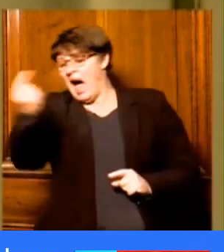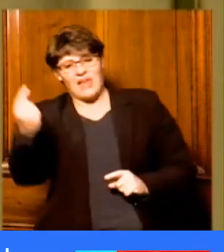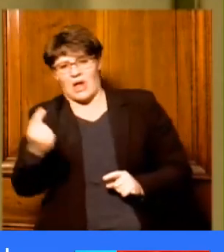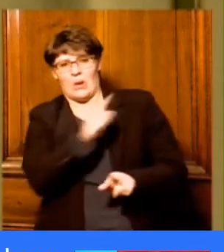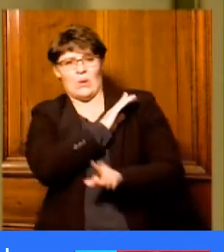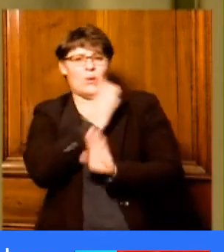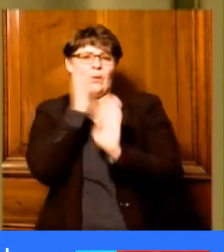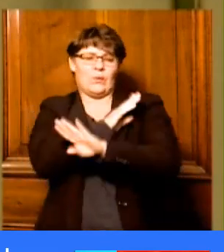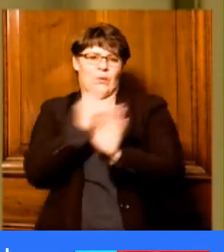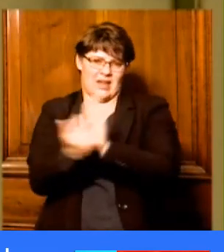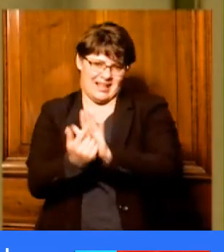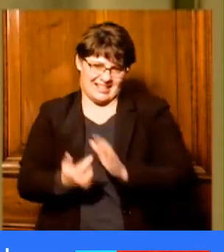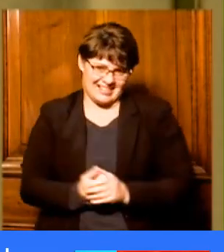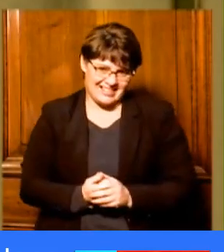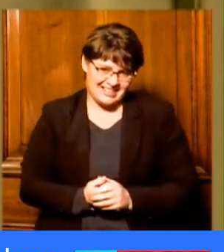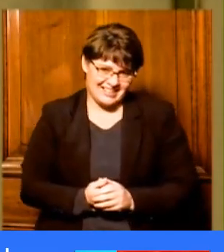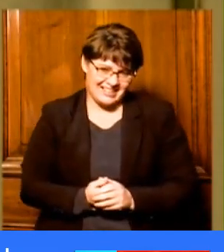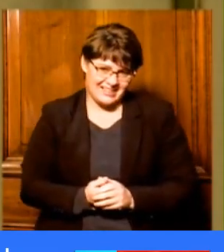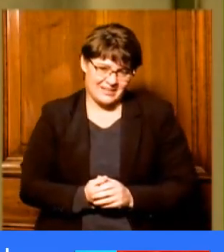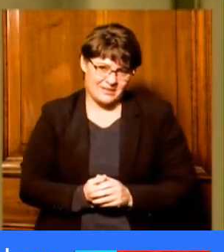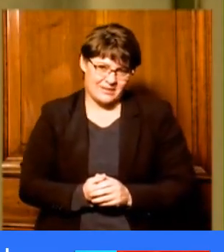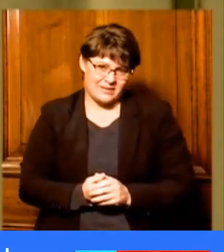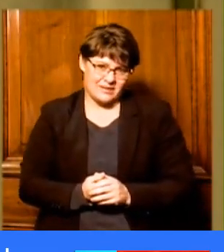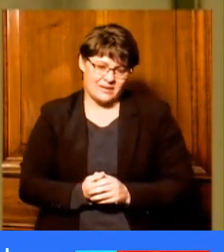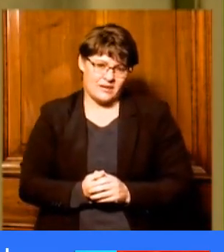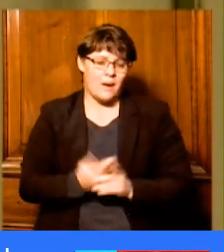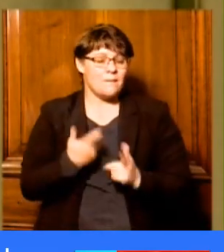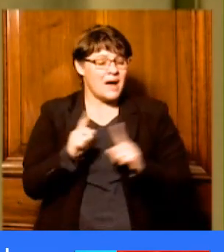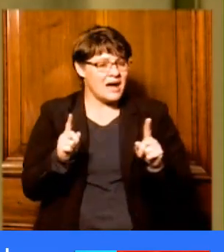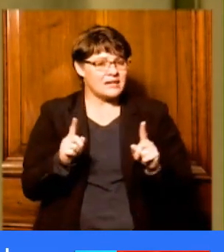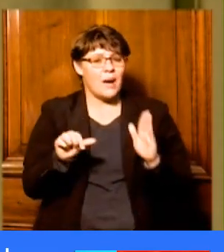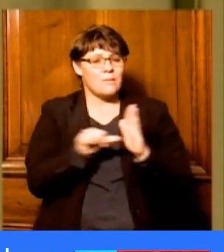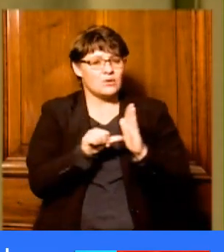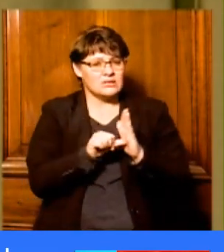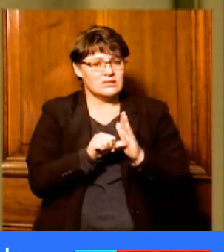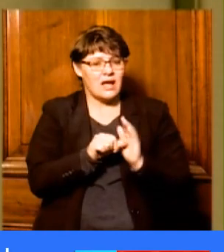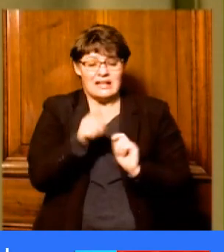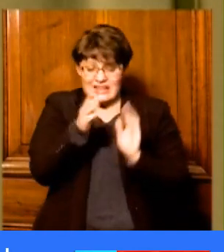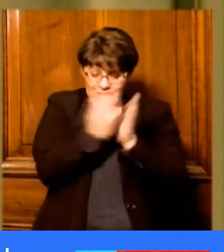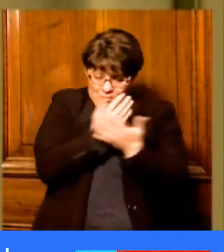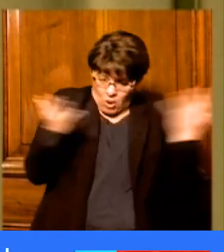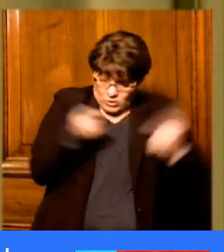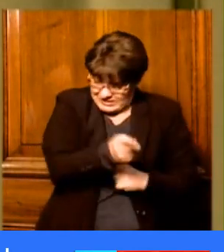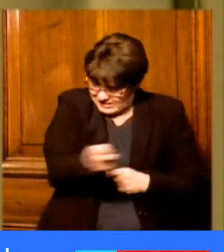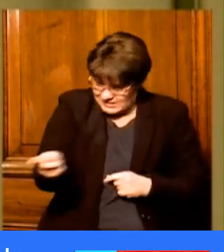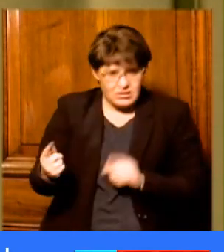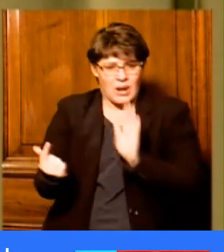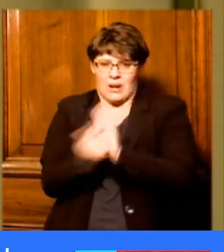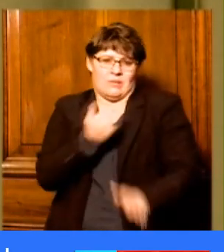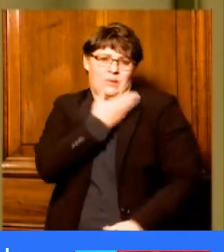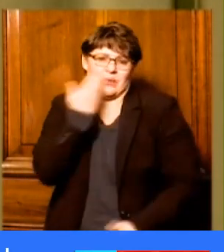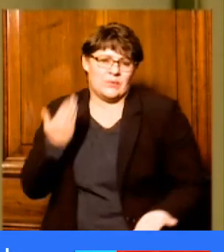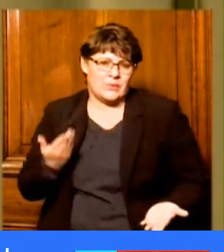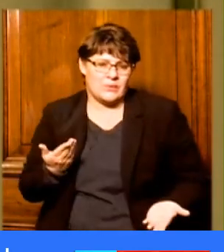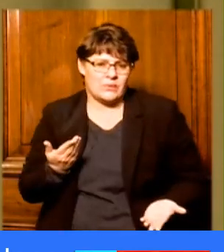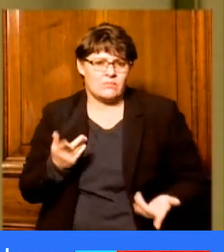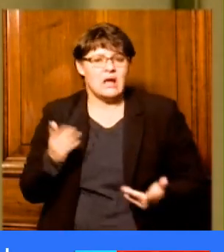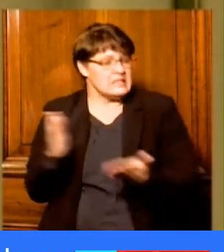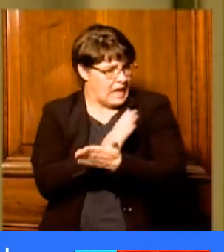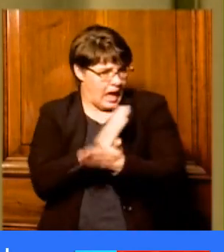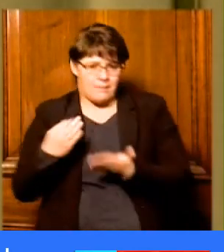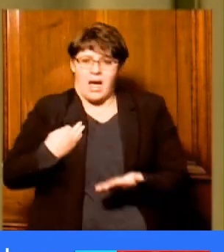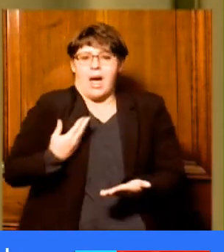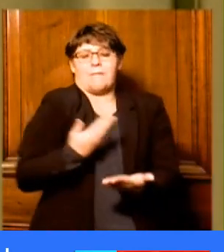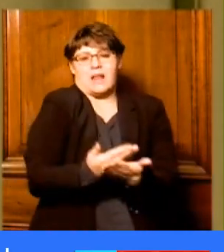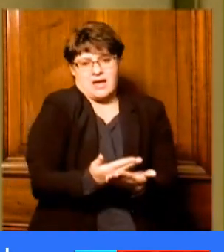they say they are pirates and whatever, but bottom line is that they are illegal. And some of them have applied, and